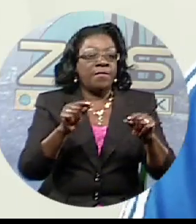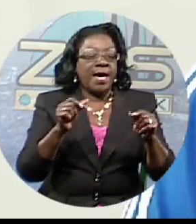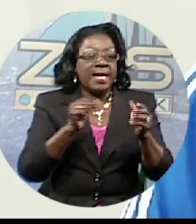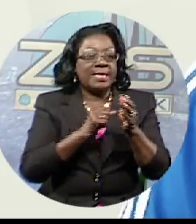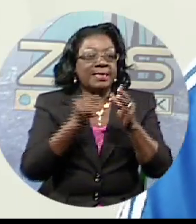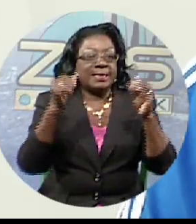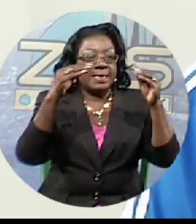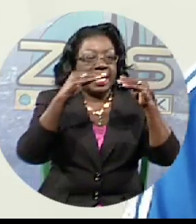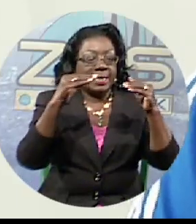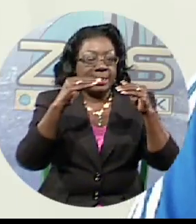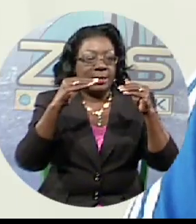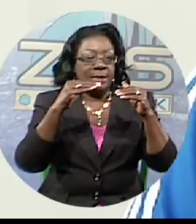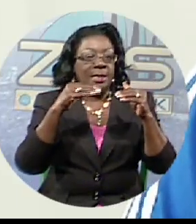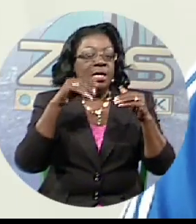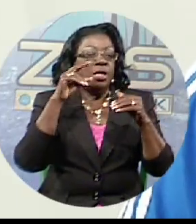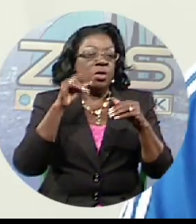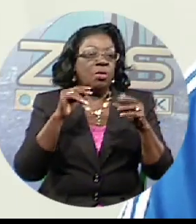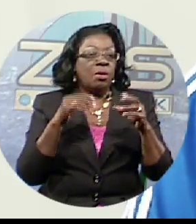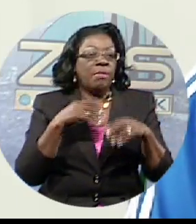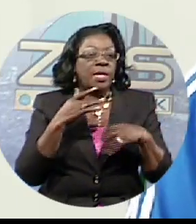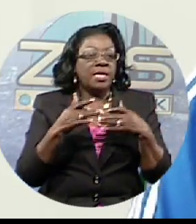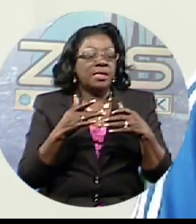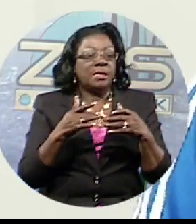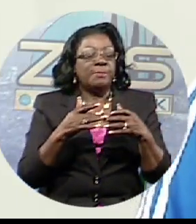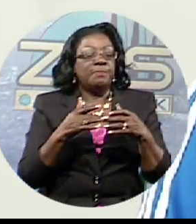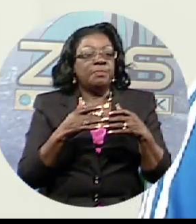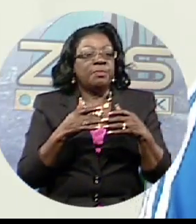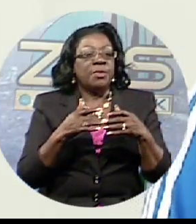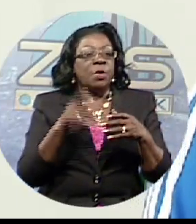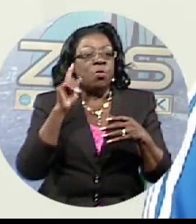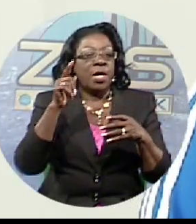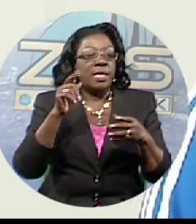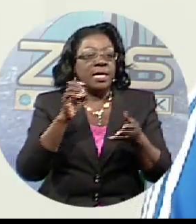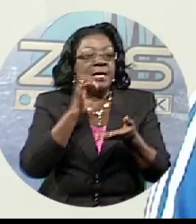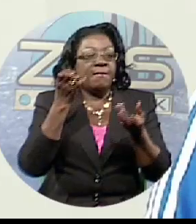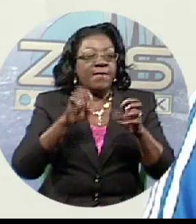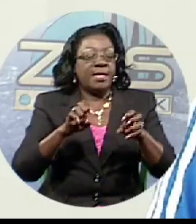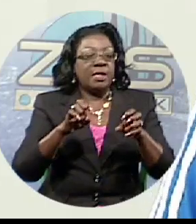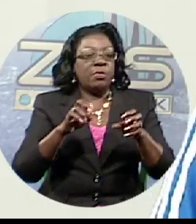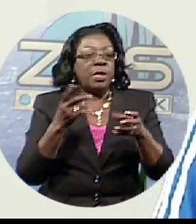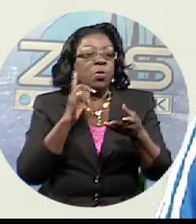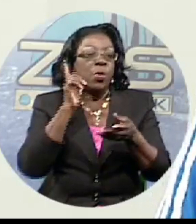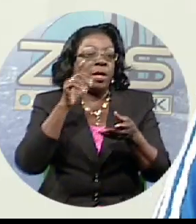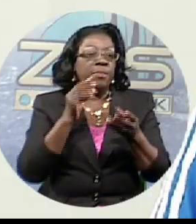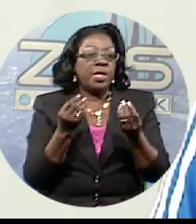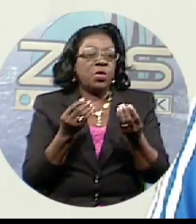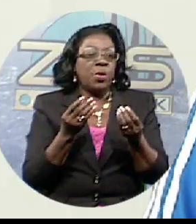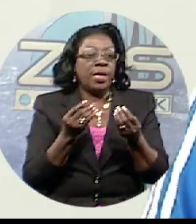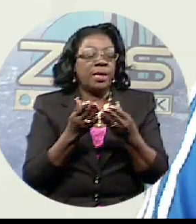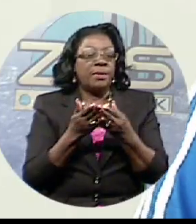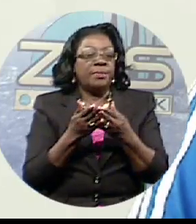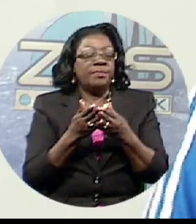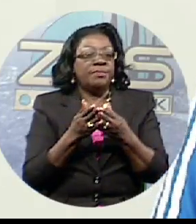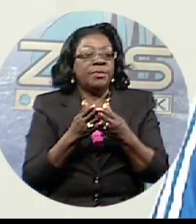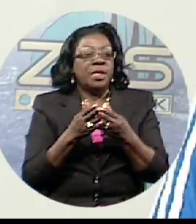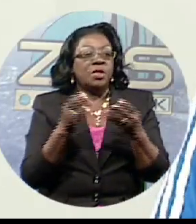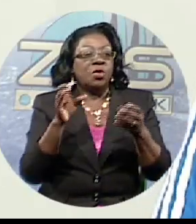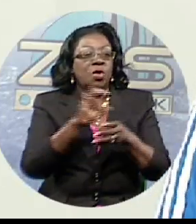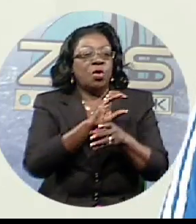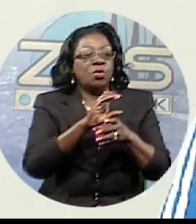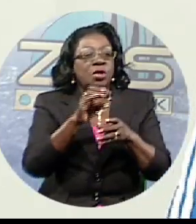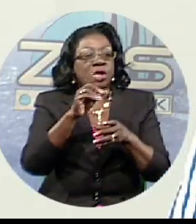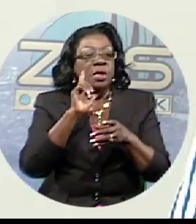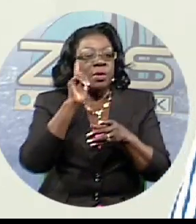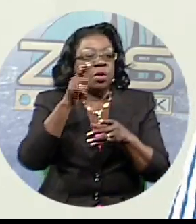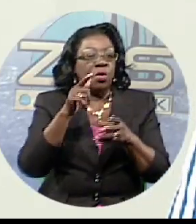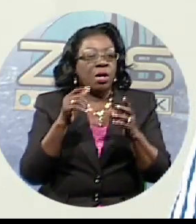no complaints except for one particular event that we're reviewing, that the statistician and the technical director have been reviewing. So the coaches, there were